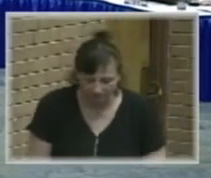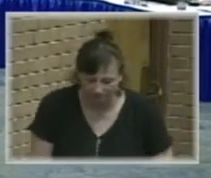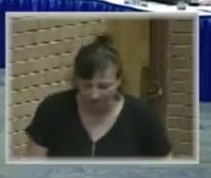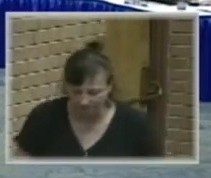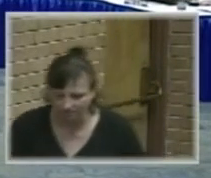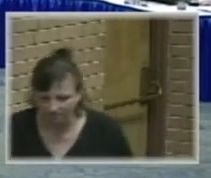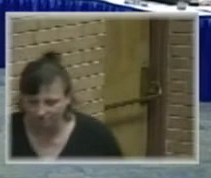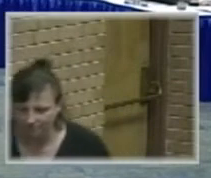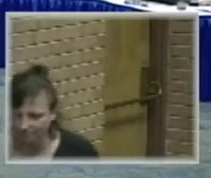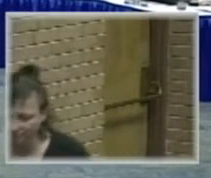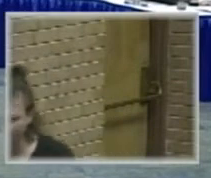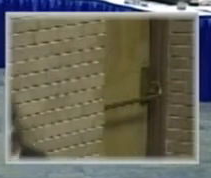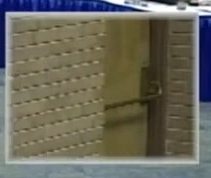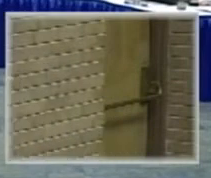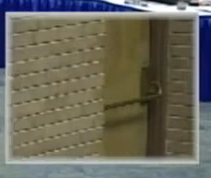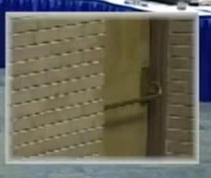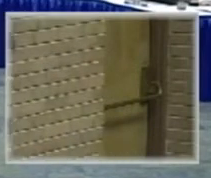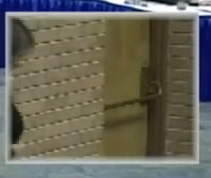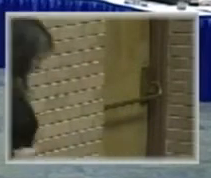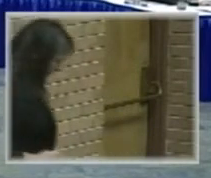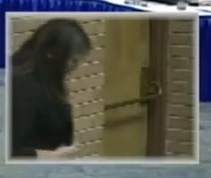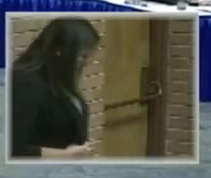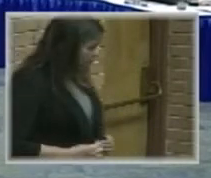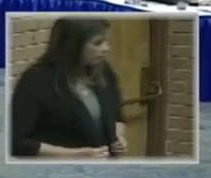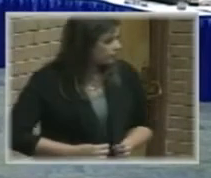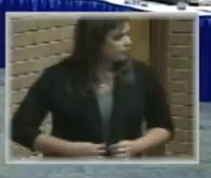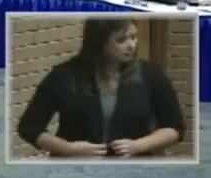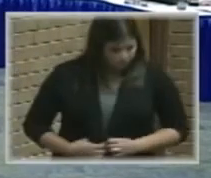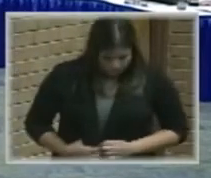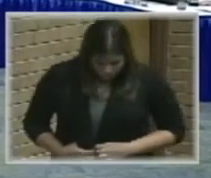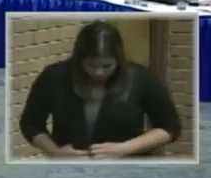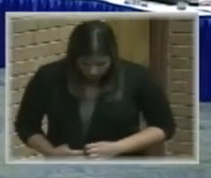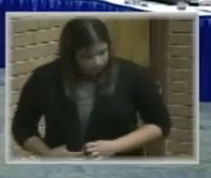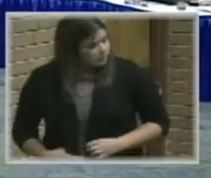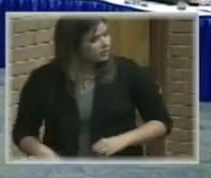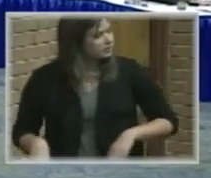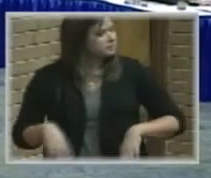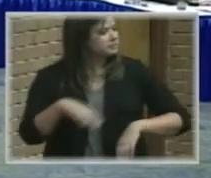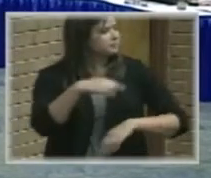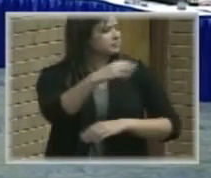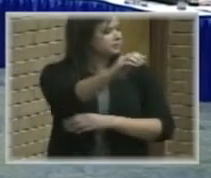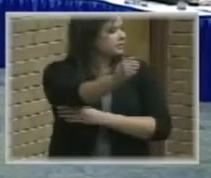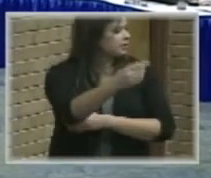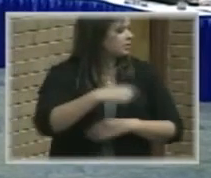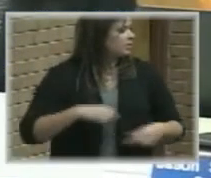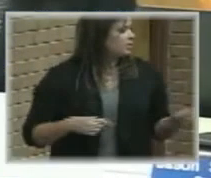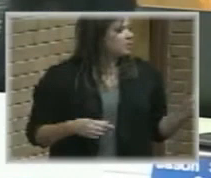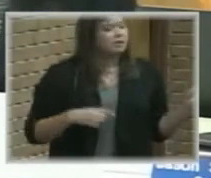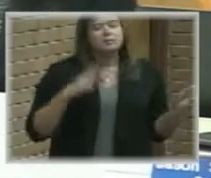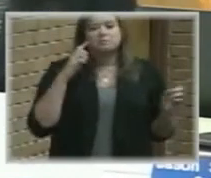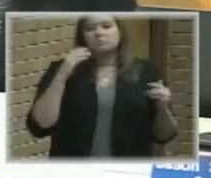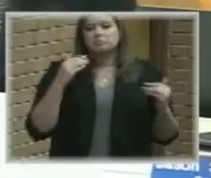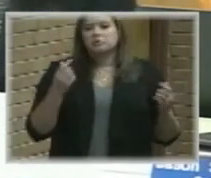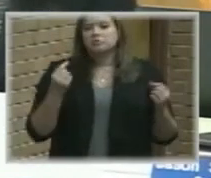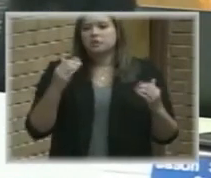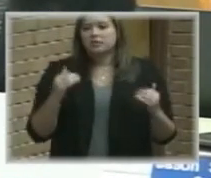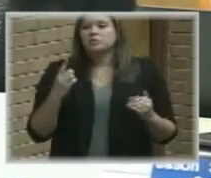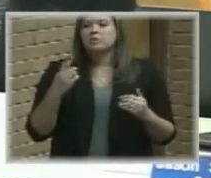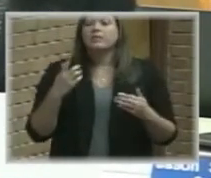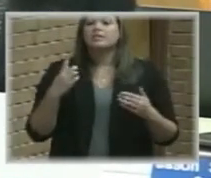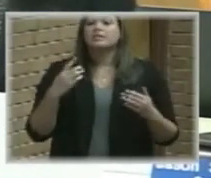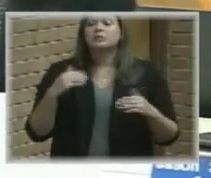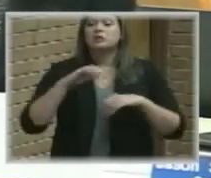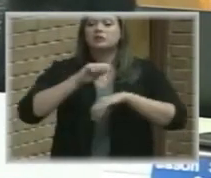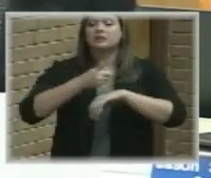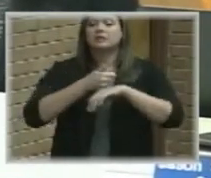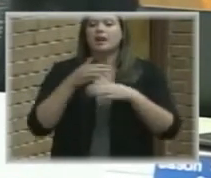Robin, can you do the next one, please? Sure. The next matter seeks to set a public hearing to